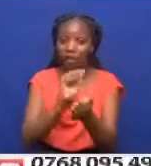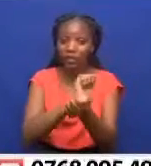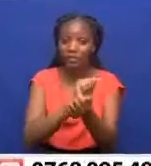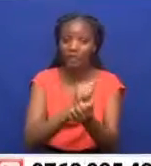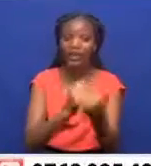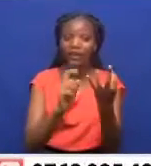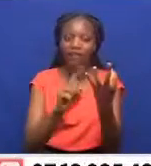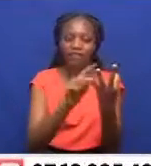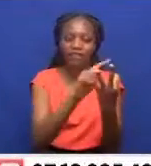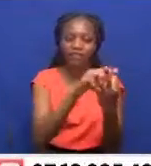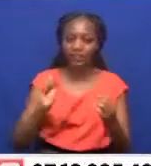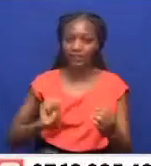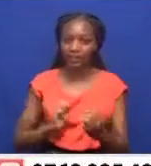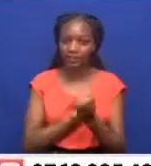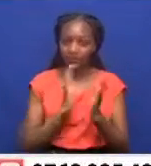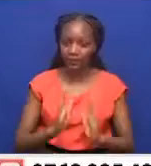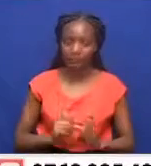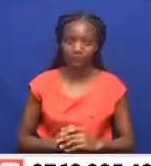three senators.